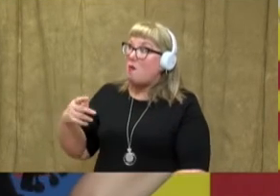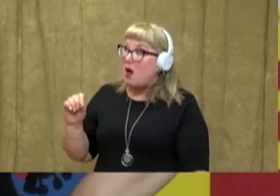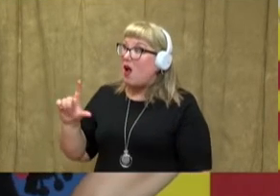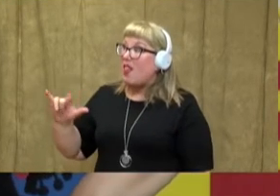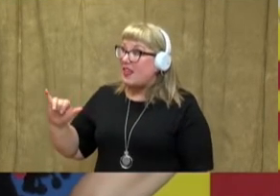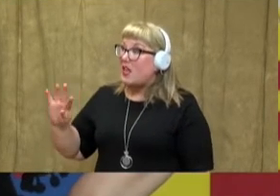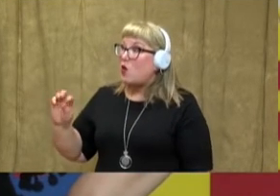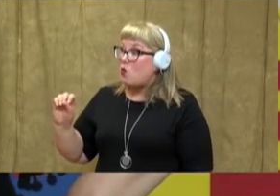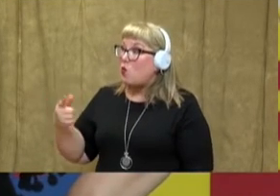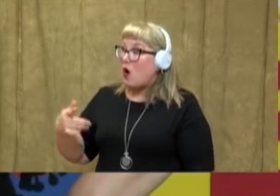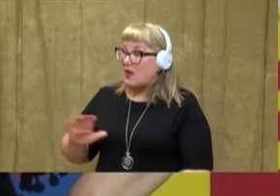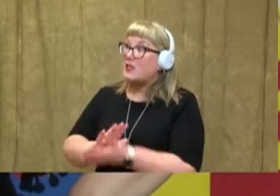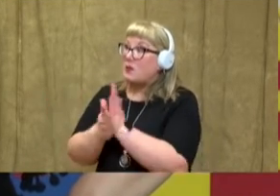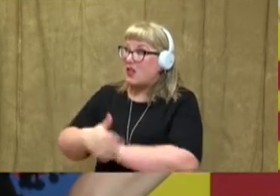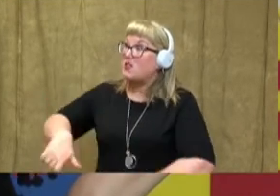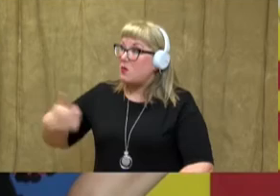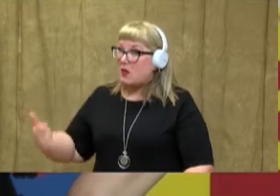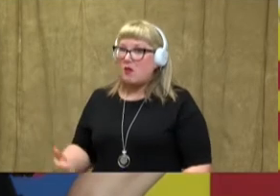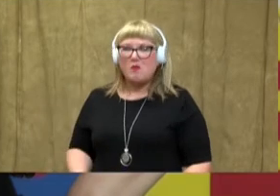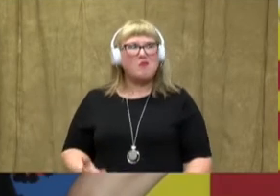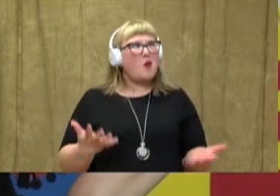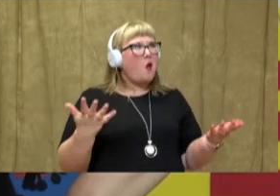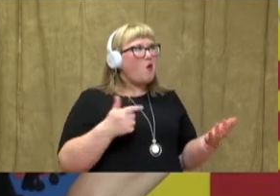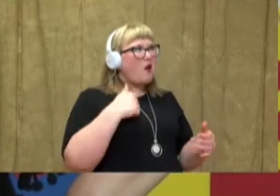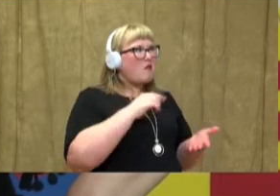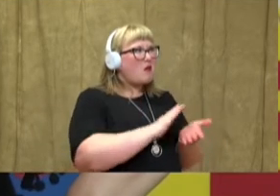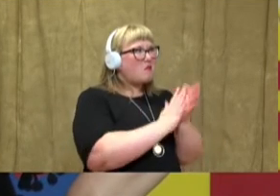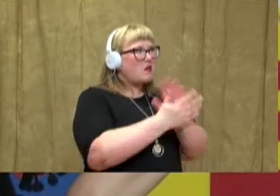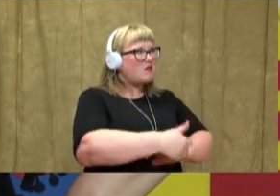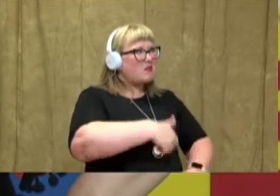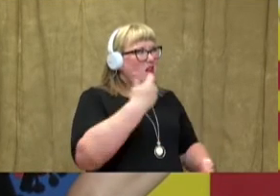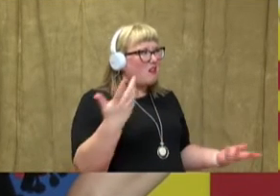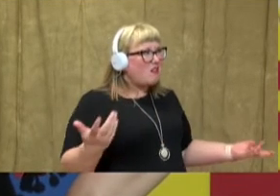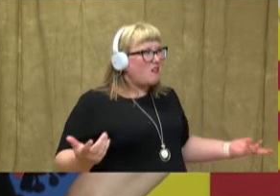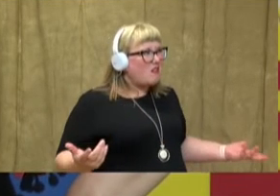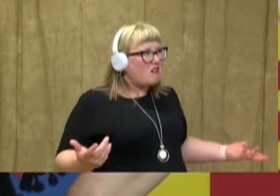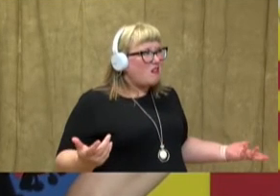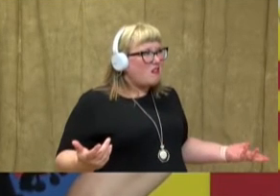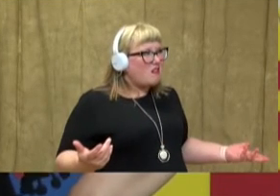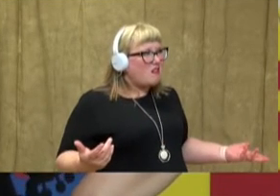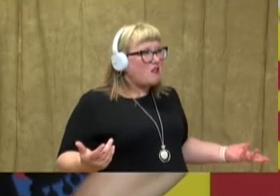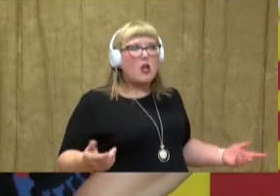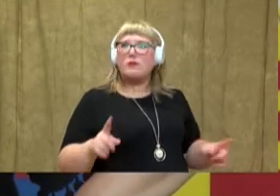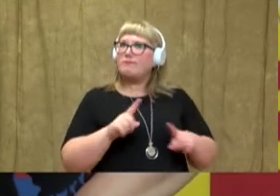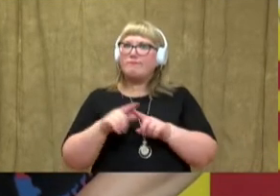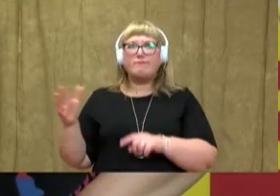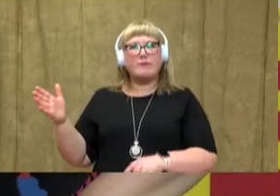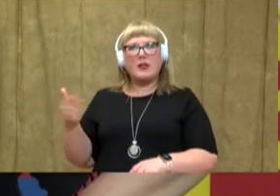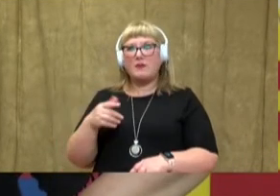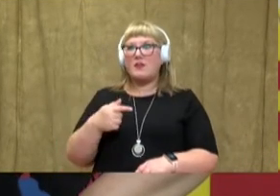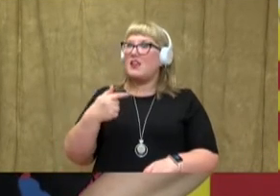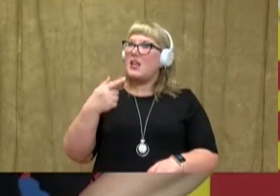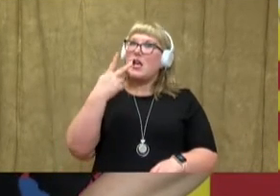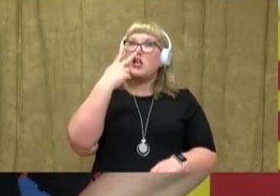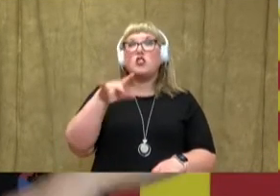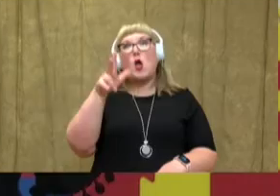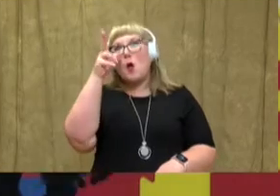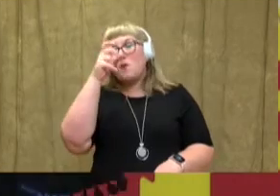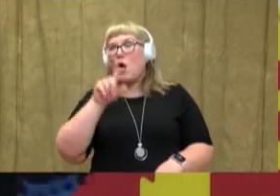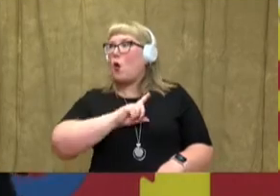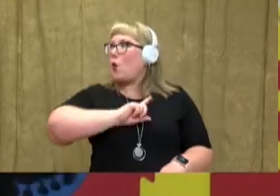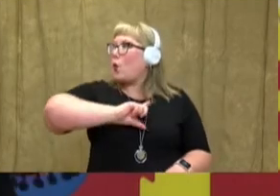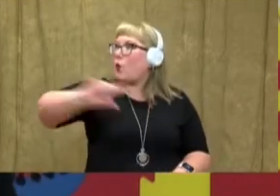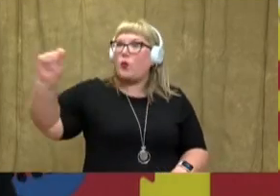What am I going to turn into, the pollywog said. But the fish saw a tasty bug